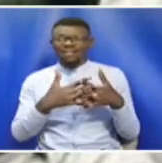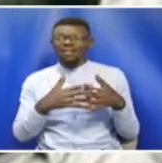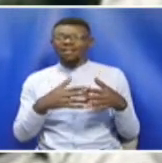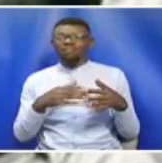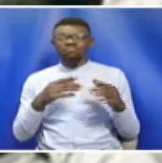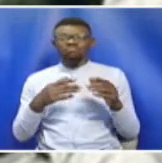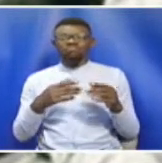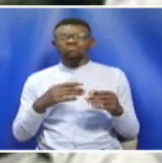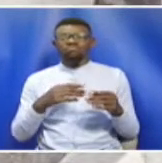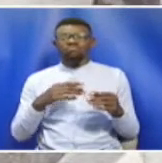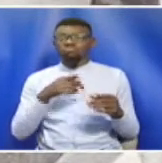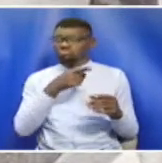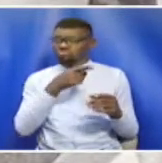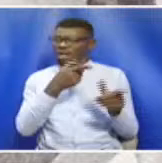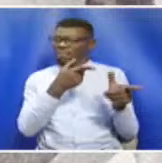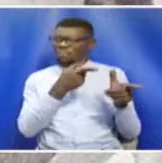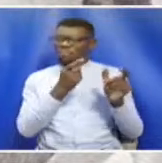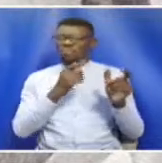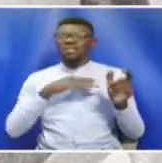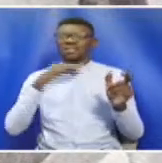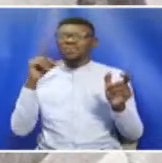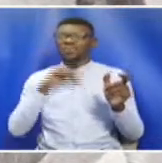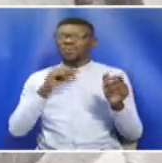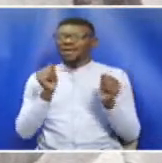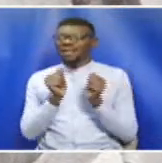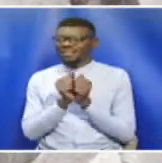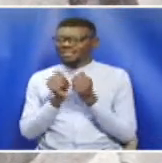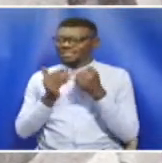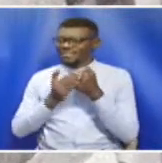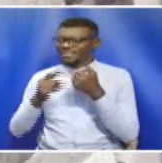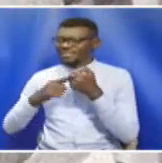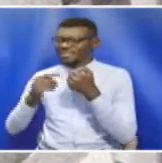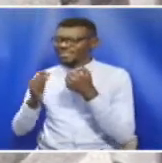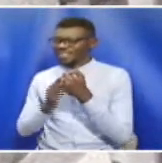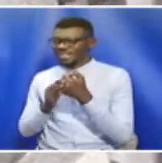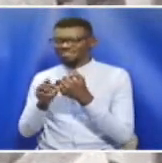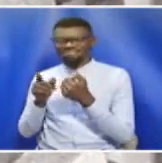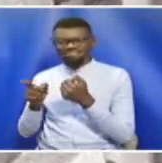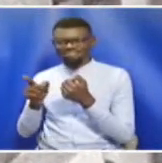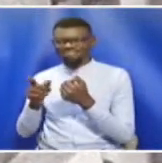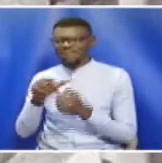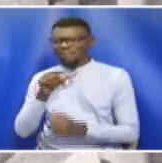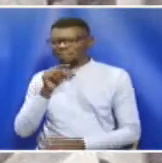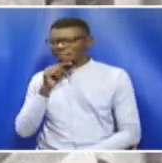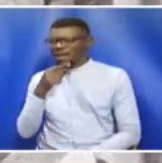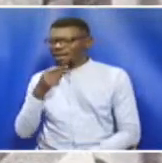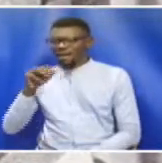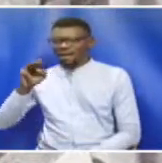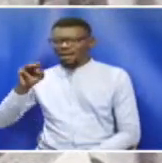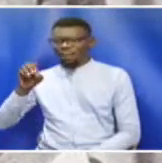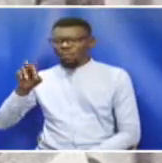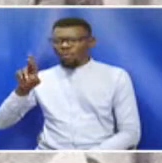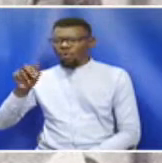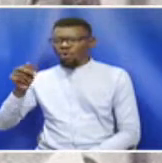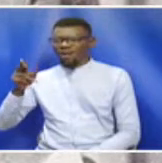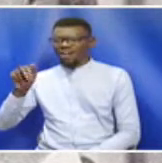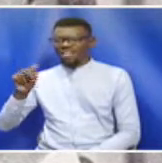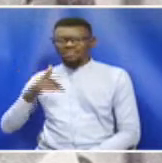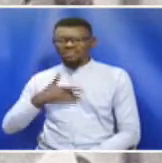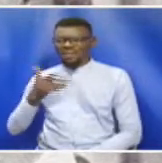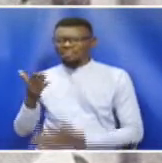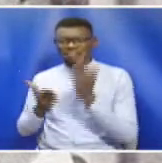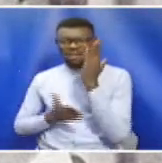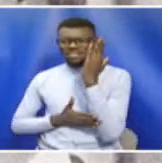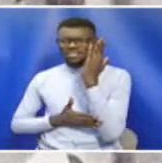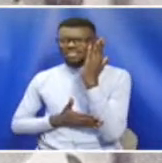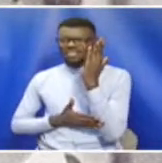July 1969 might have been a personal loss to him, and perhaps he could have paid his ultimate